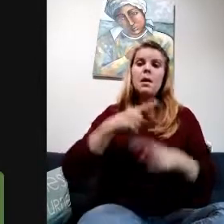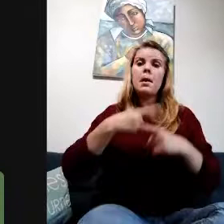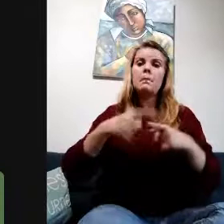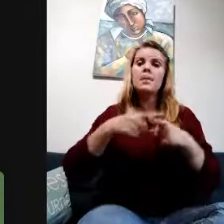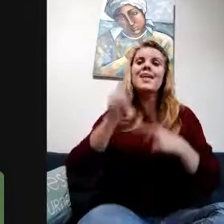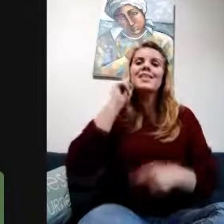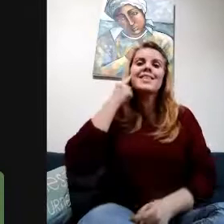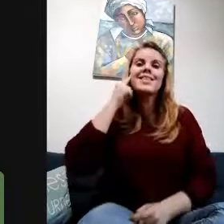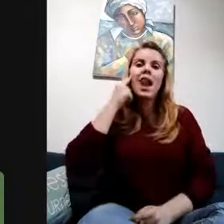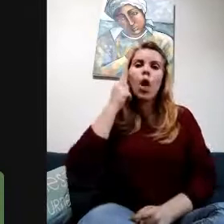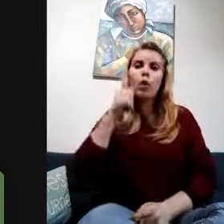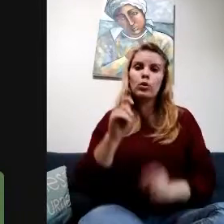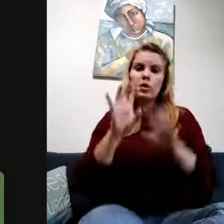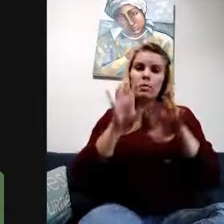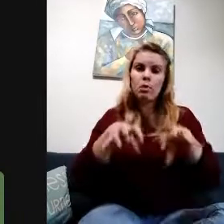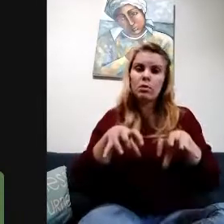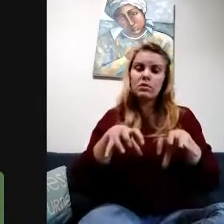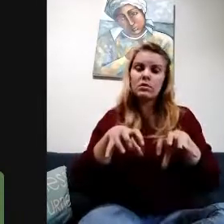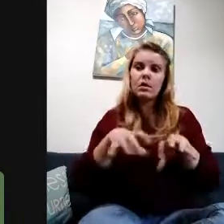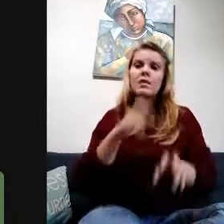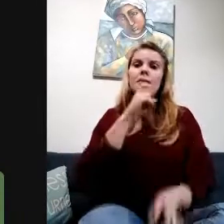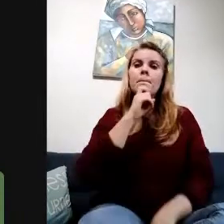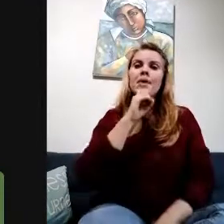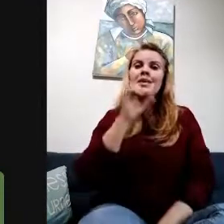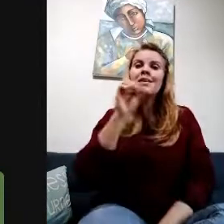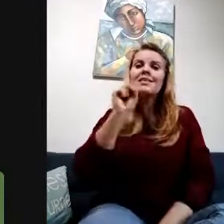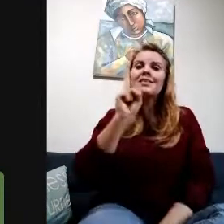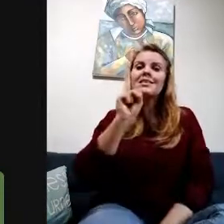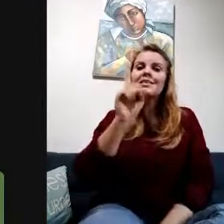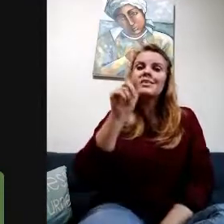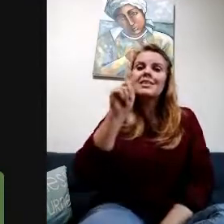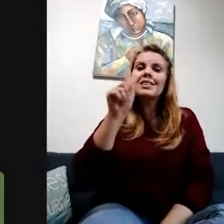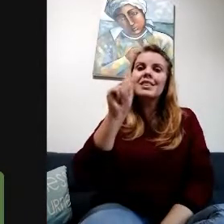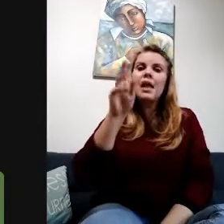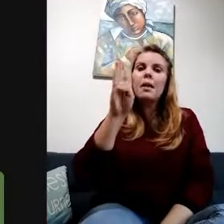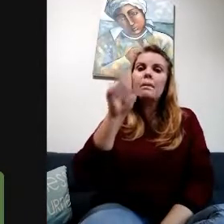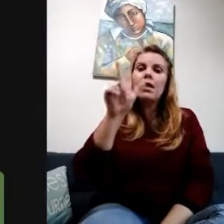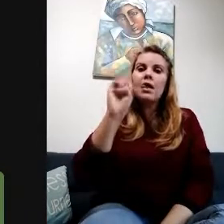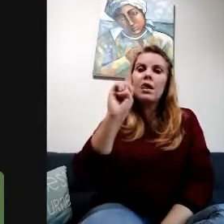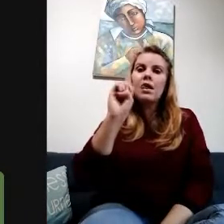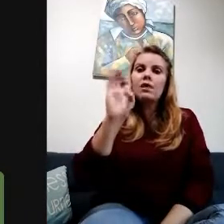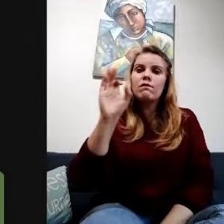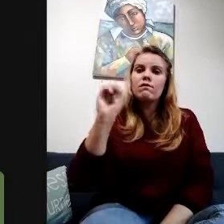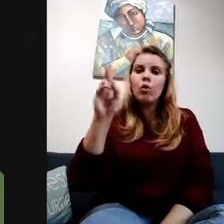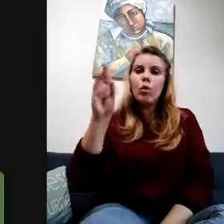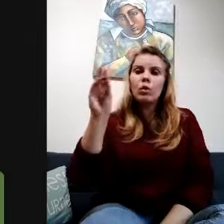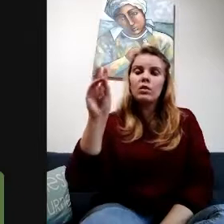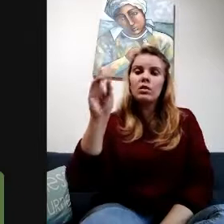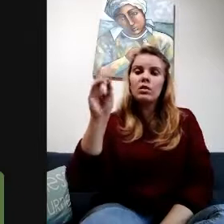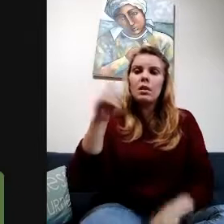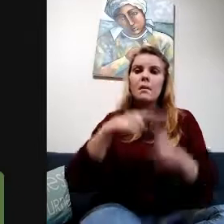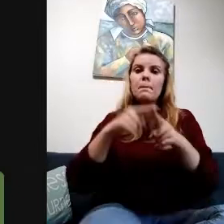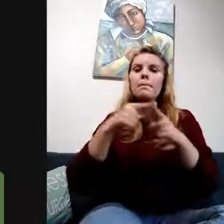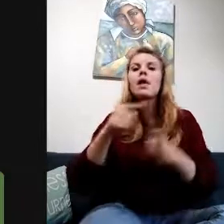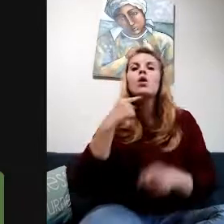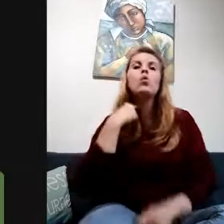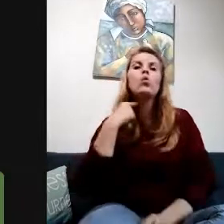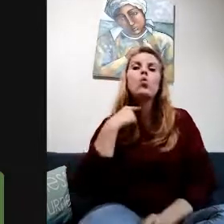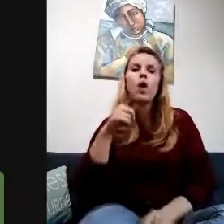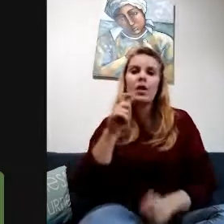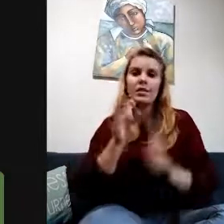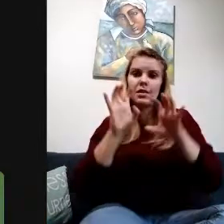The men's Stableford will play off white tees, because there are no blue tees at King David. They'll be white, and the ladies will play off the